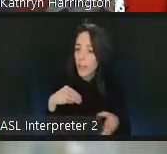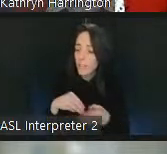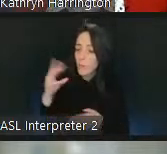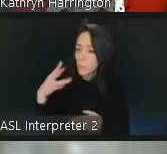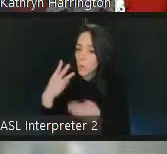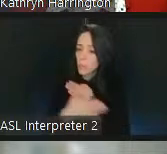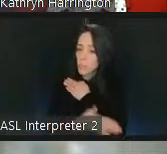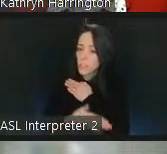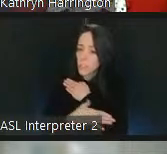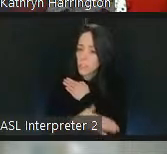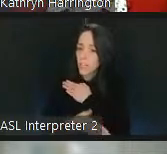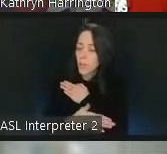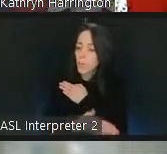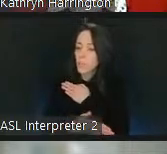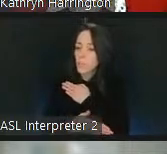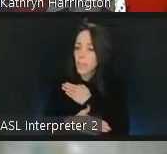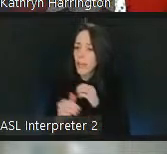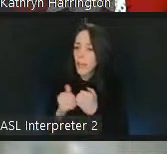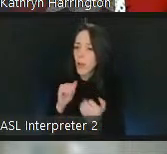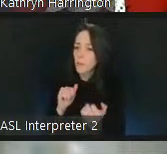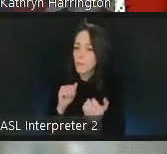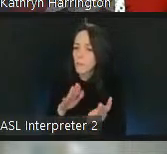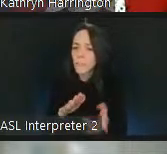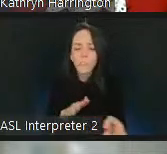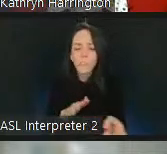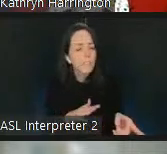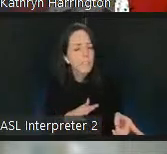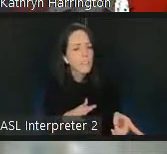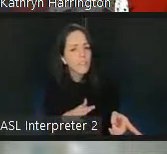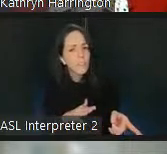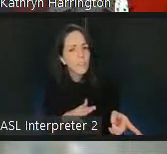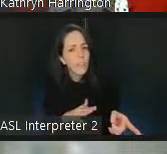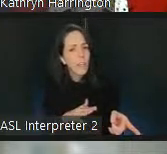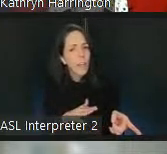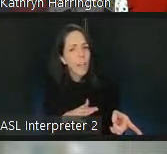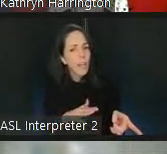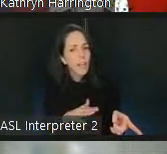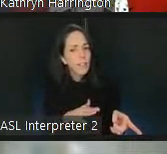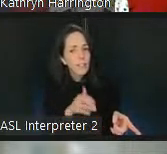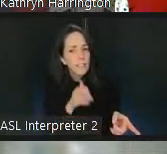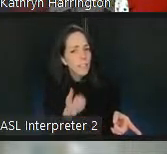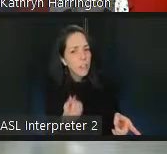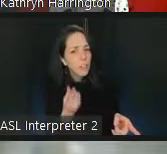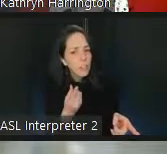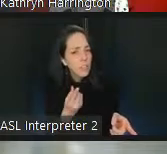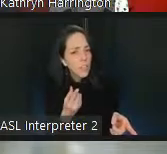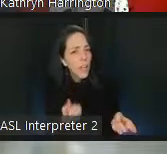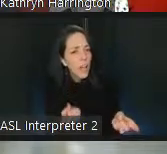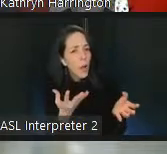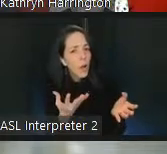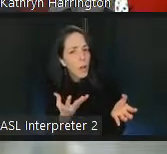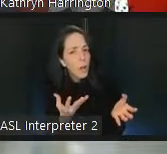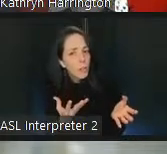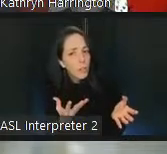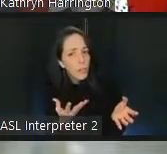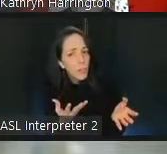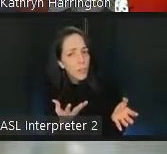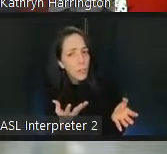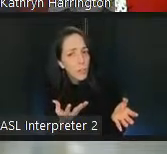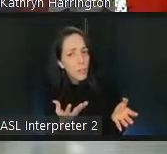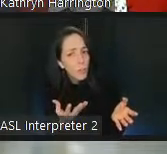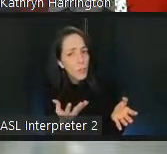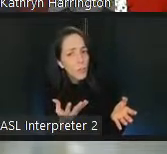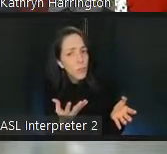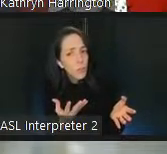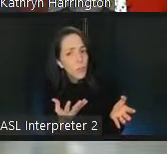that? Karen, can you, you cut out or I cut out the number of what? Rape kits. Rape kits